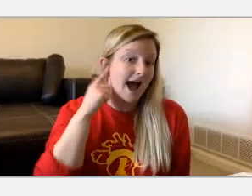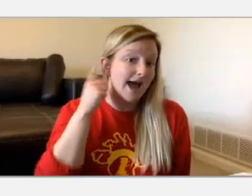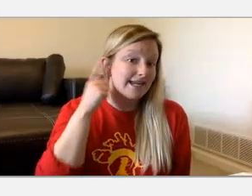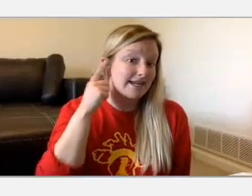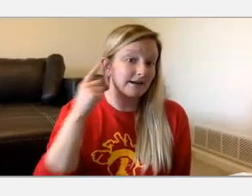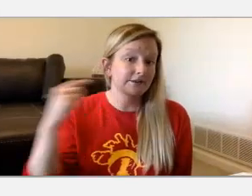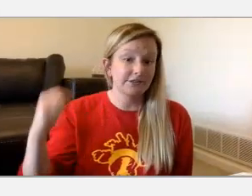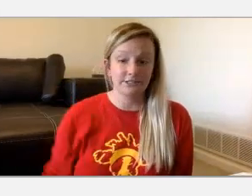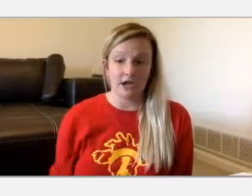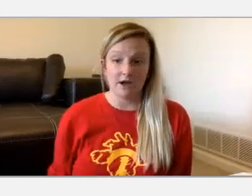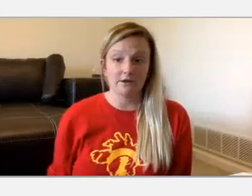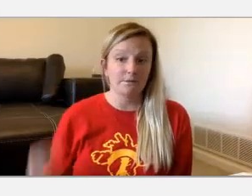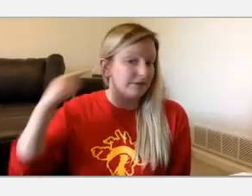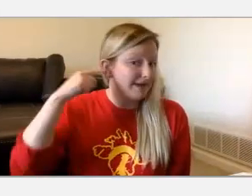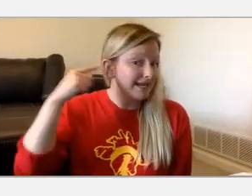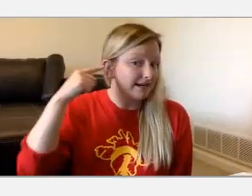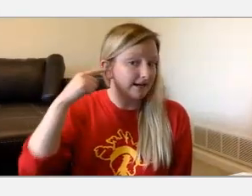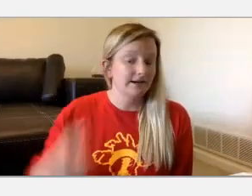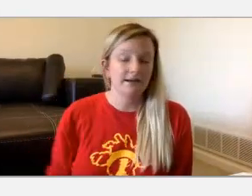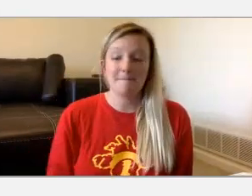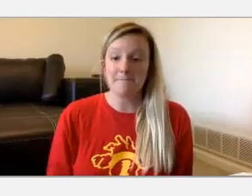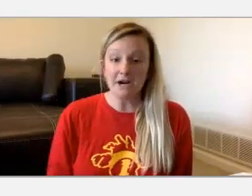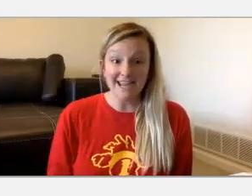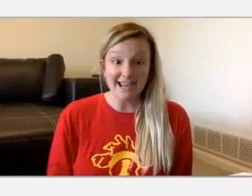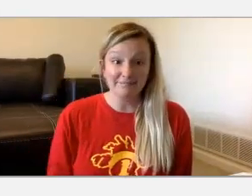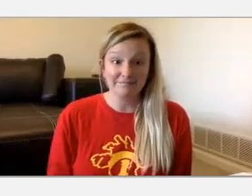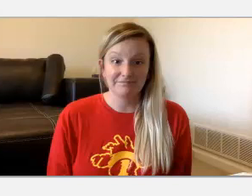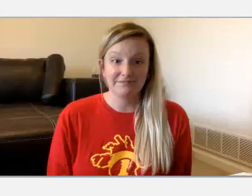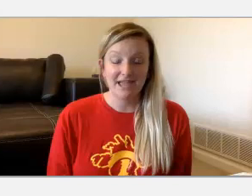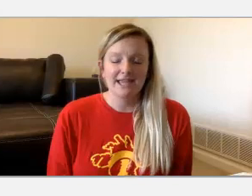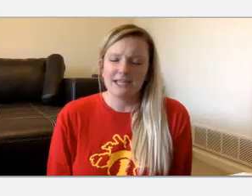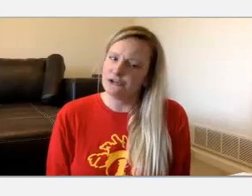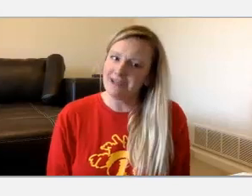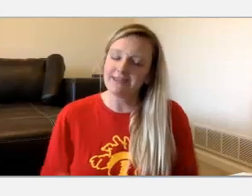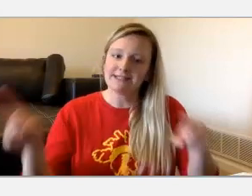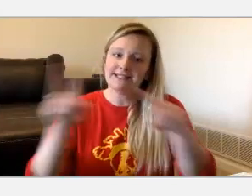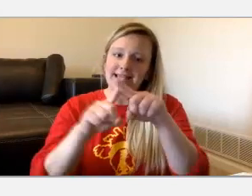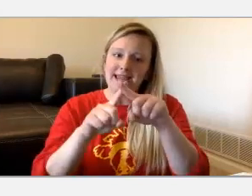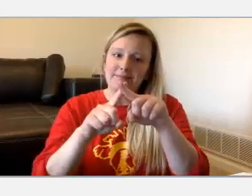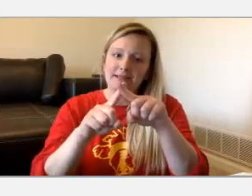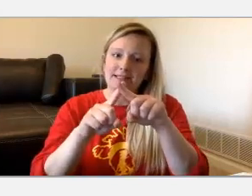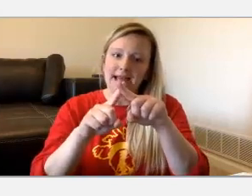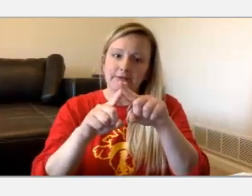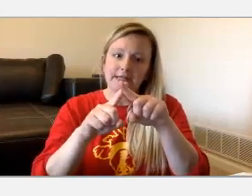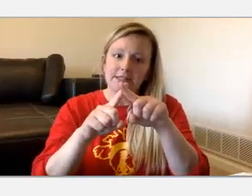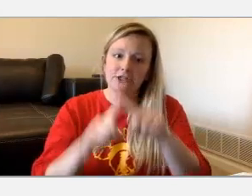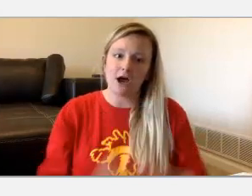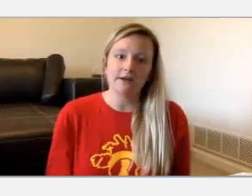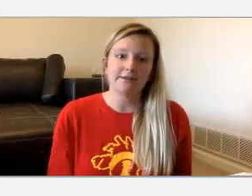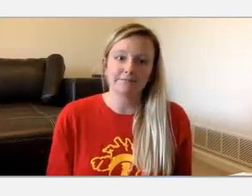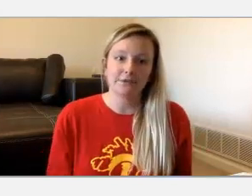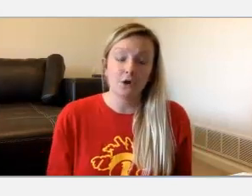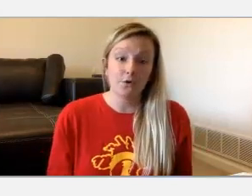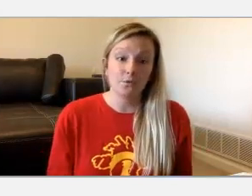I hear the dog with my ear barking. Can you make the same sound as the